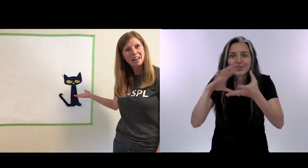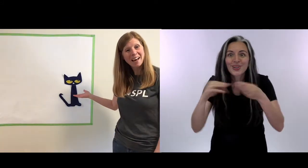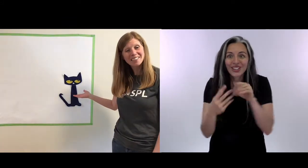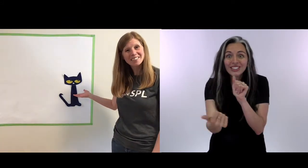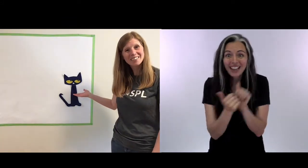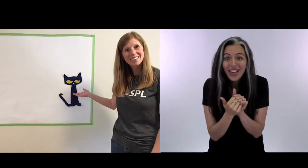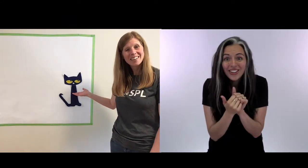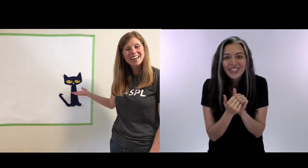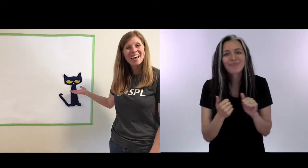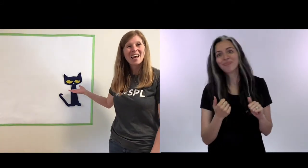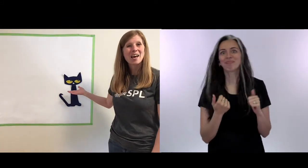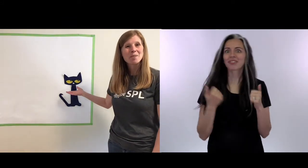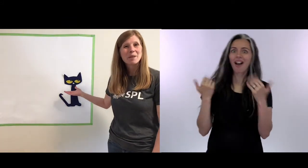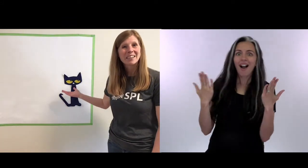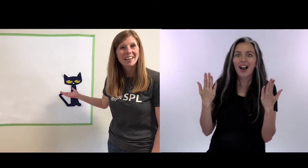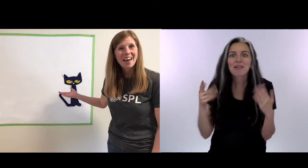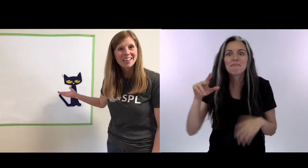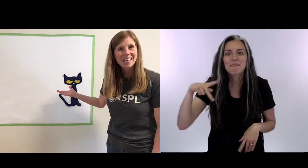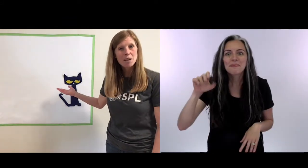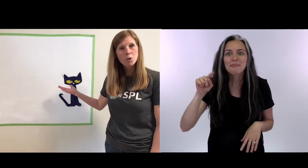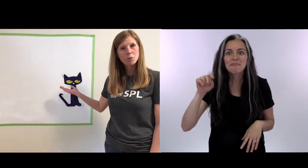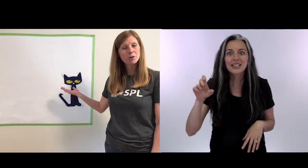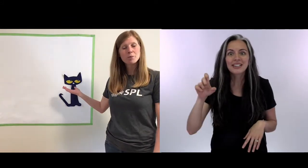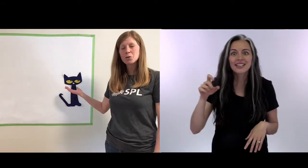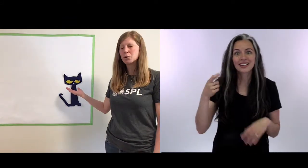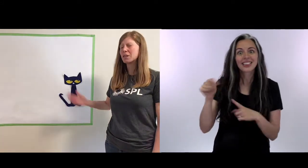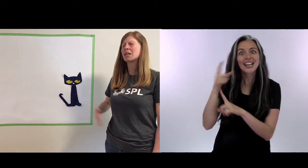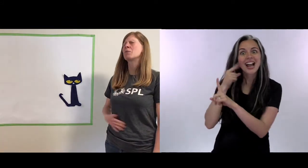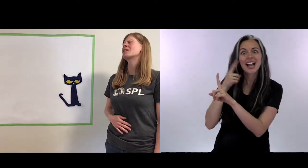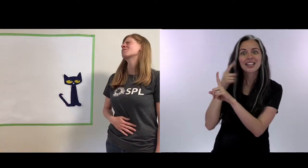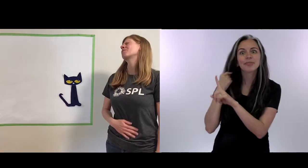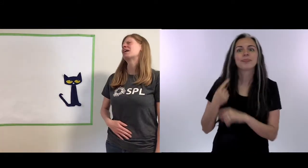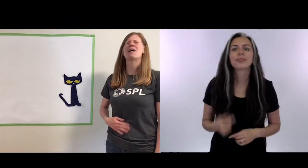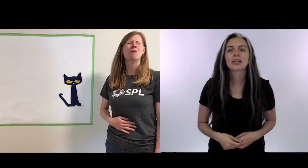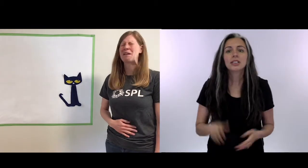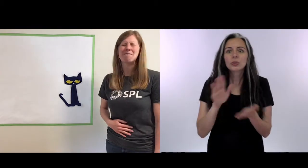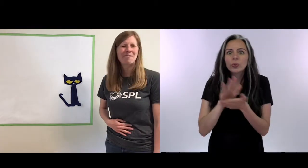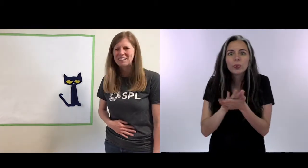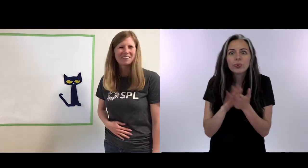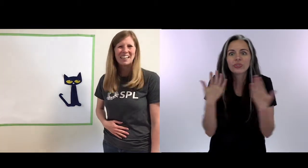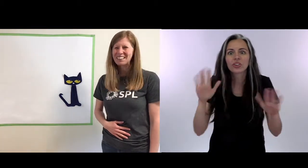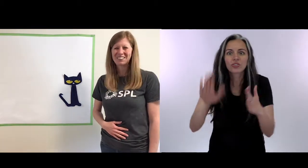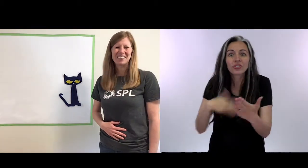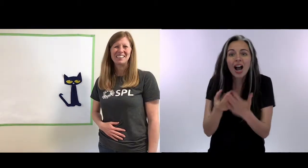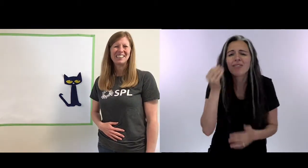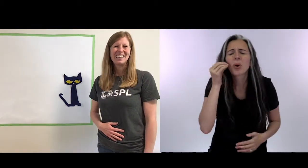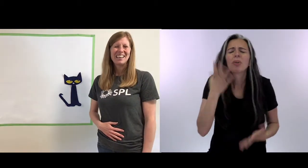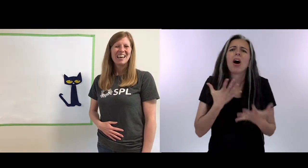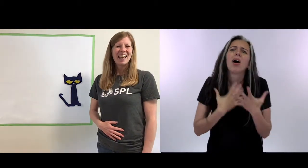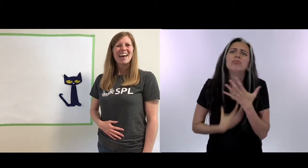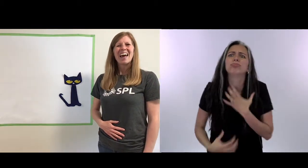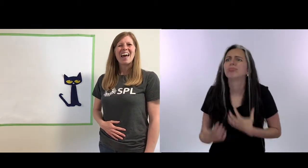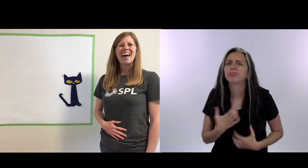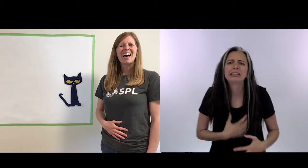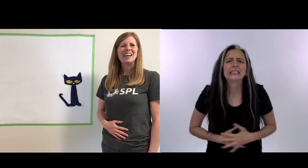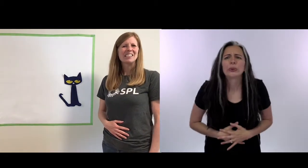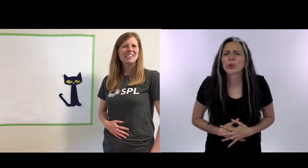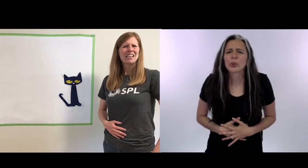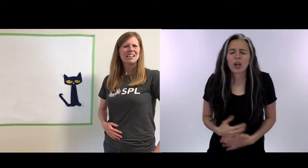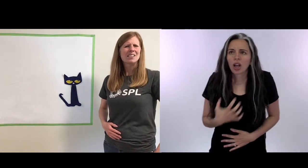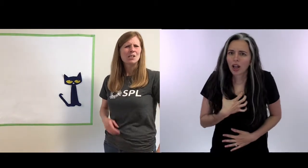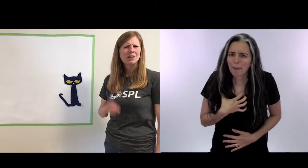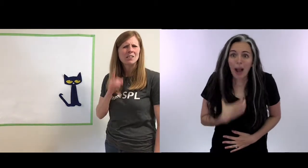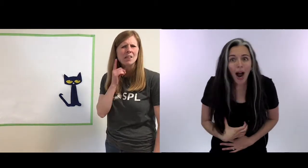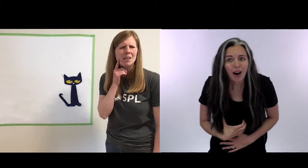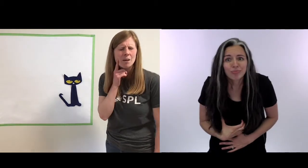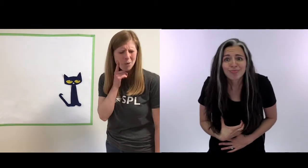Pete the Cat. And Pete the Cat came home from school and he was very, very hungry. And